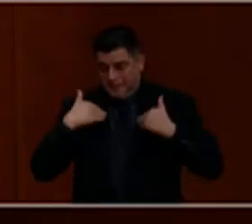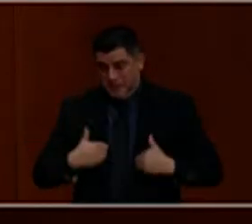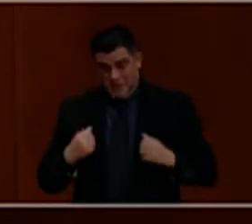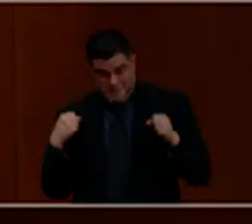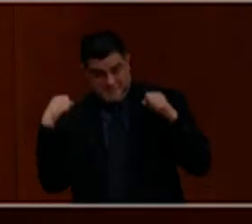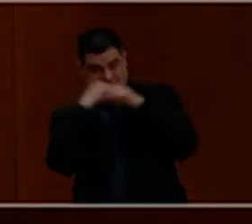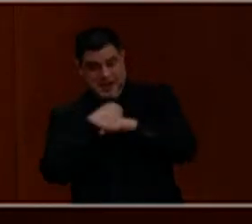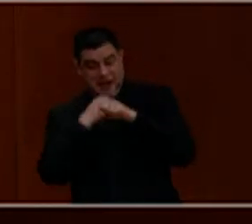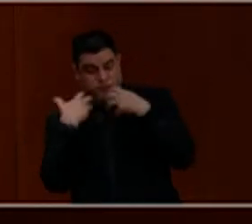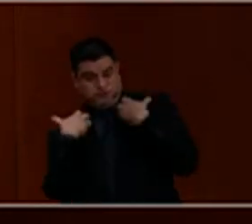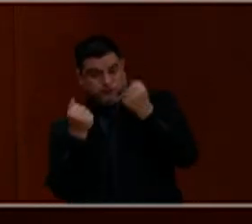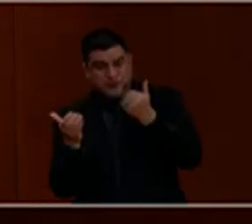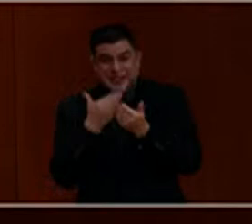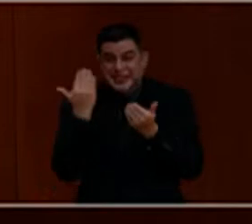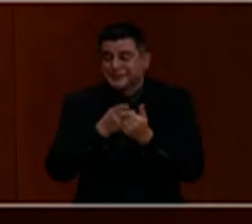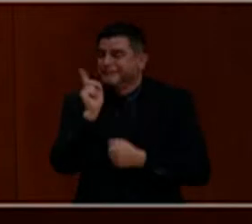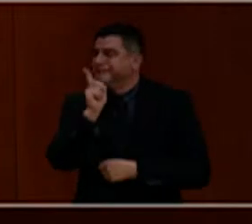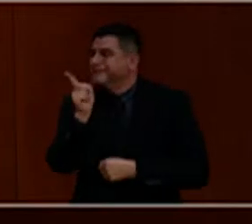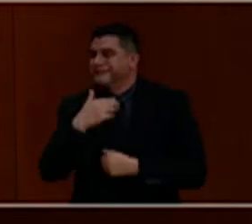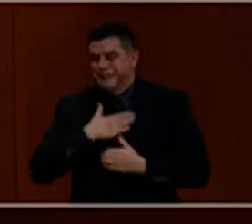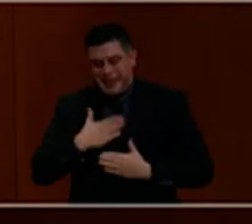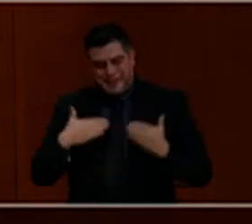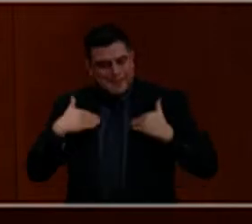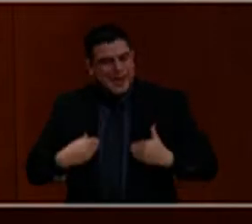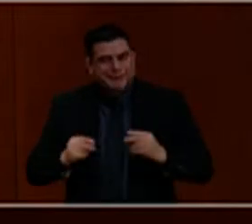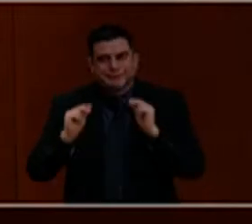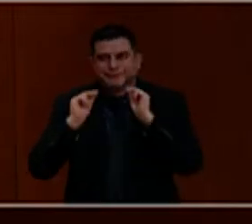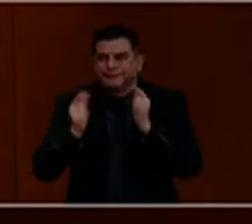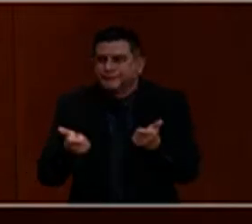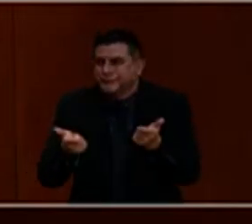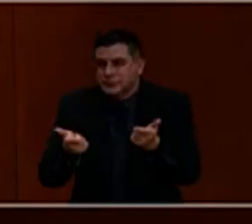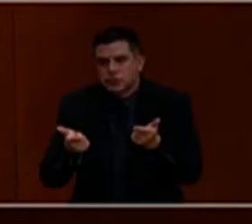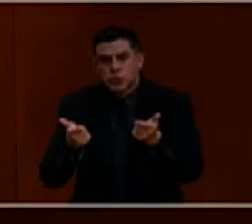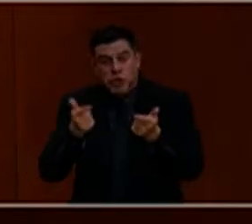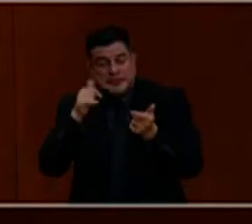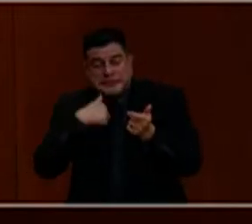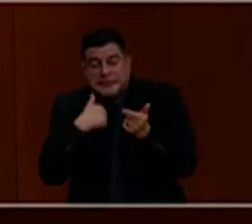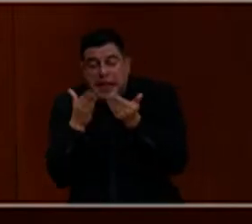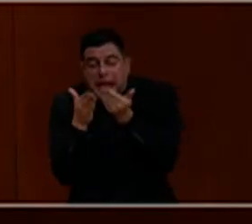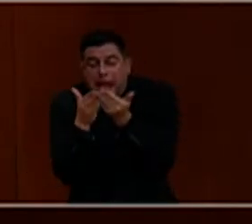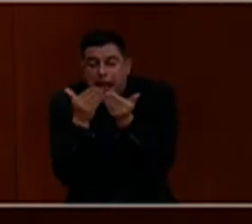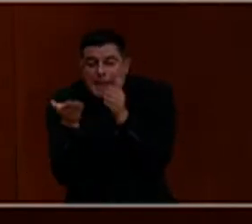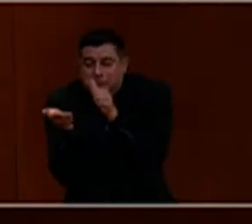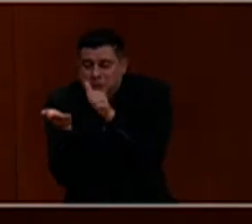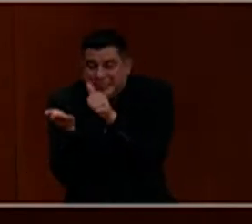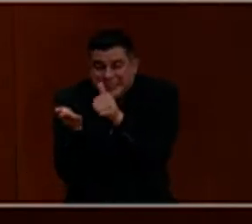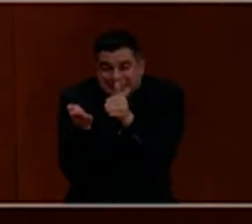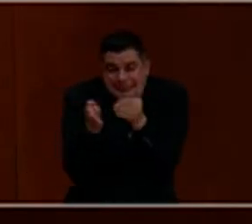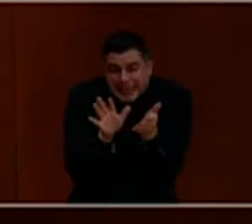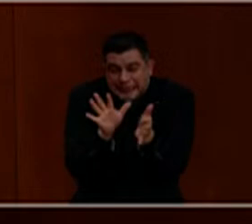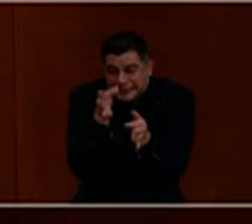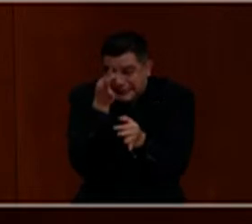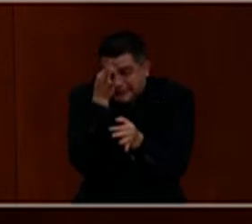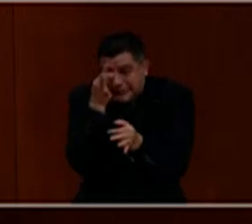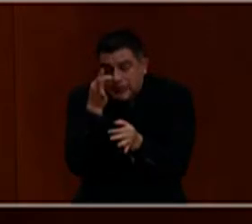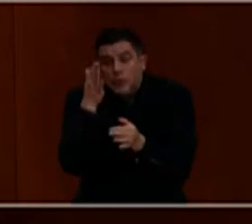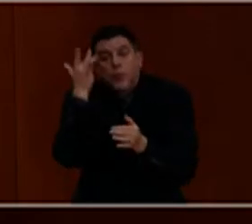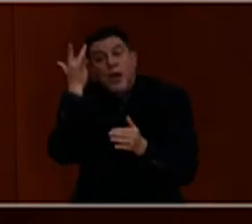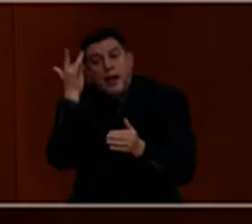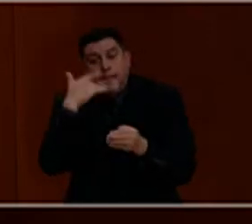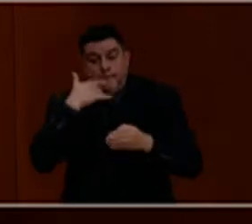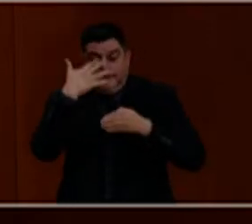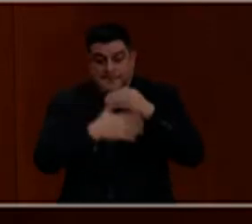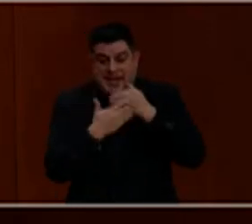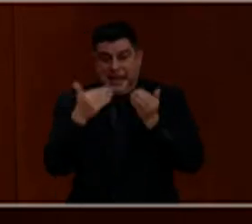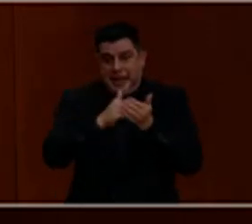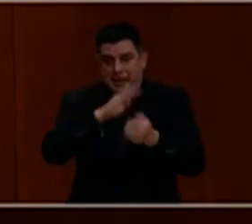this help again through blood is just unbelievable. And so I really, all